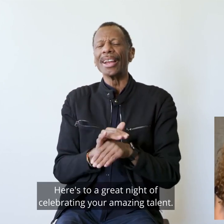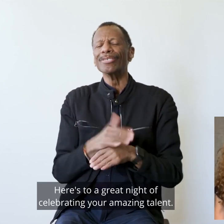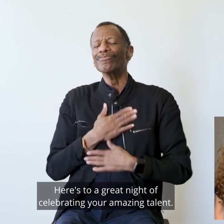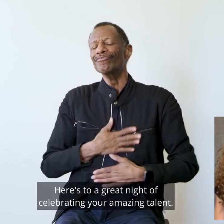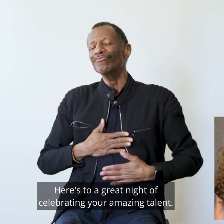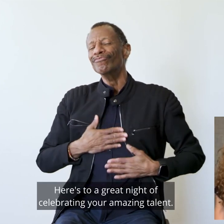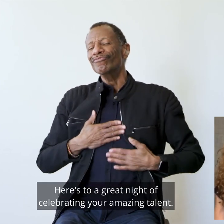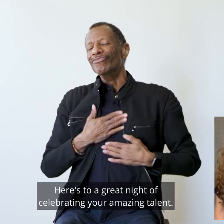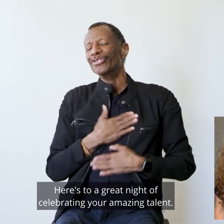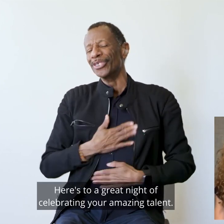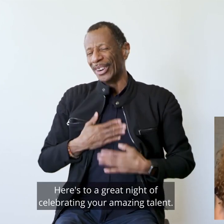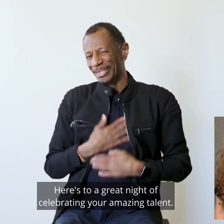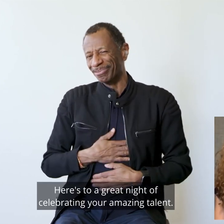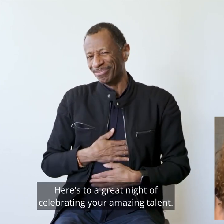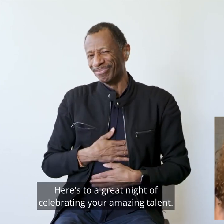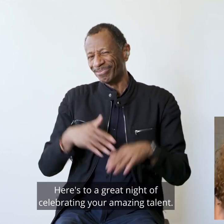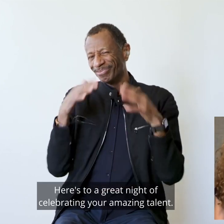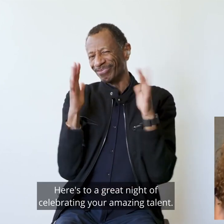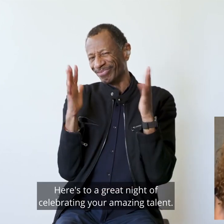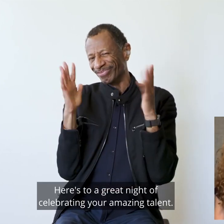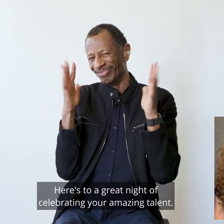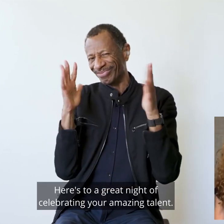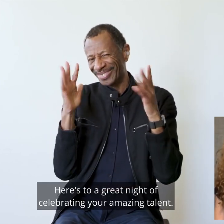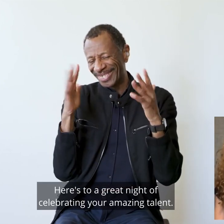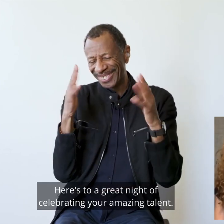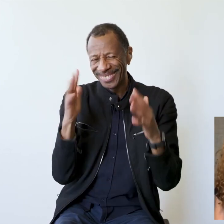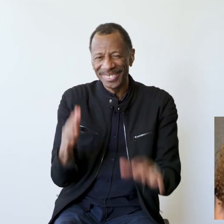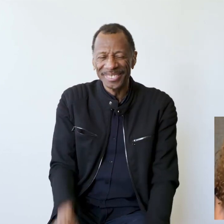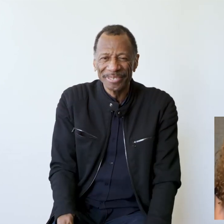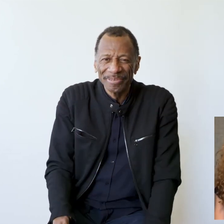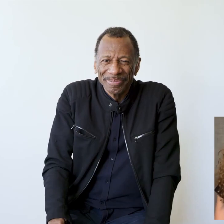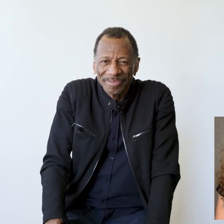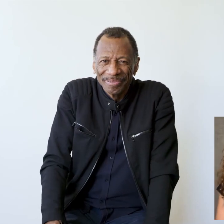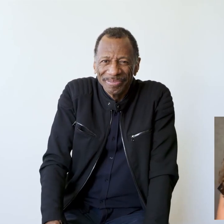Here's to a great night of celebrating your amazing talent.